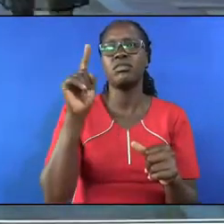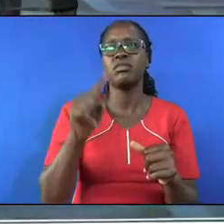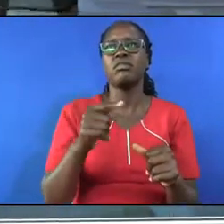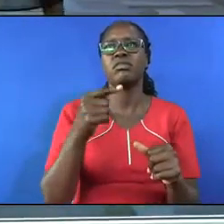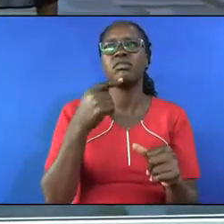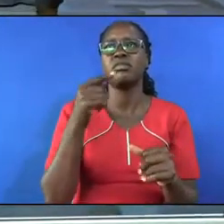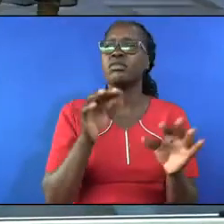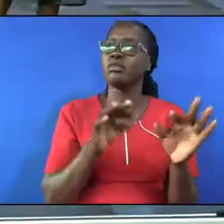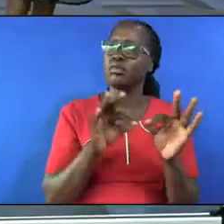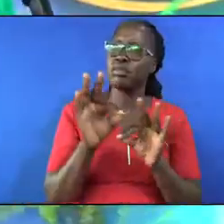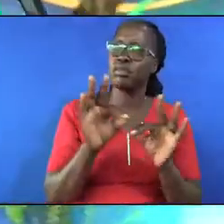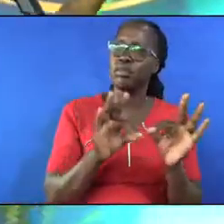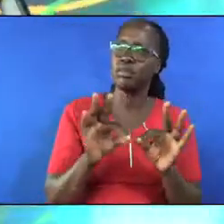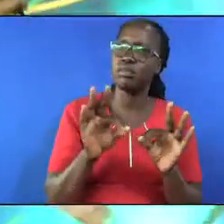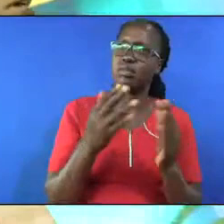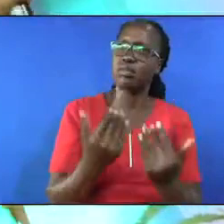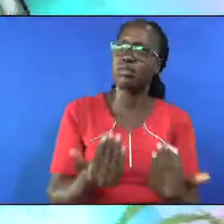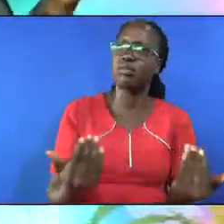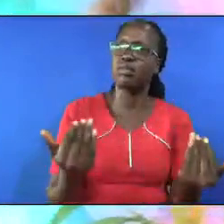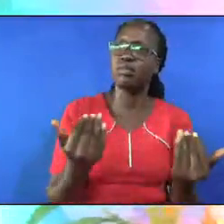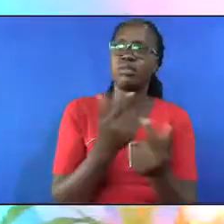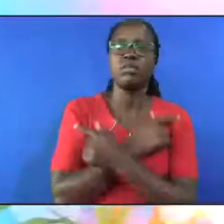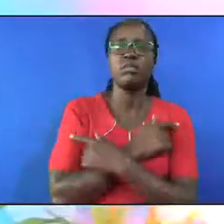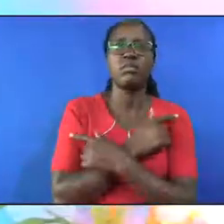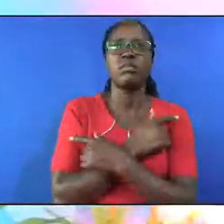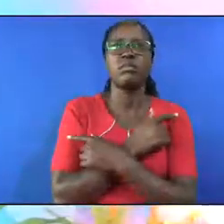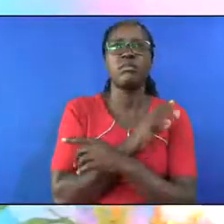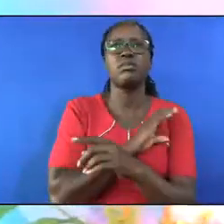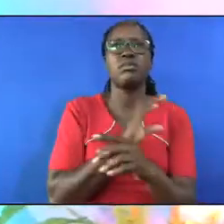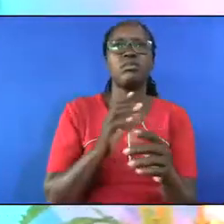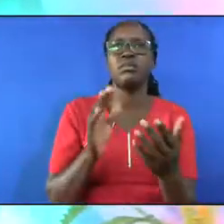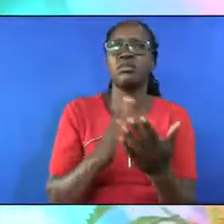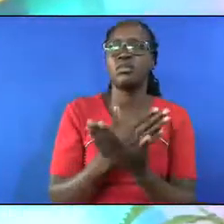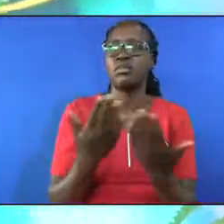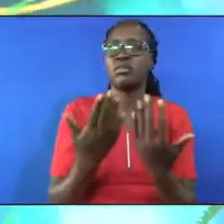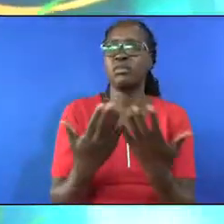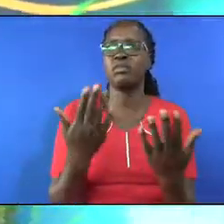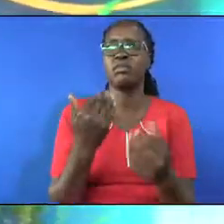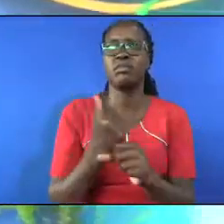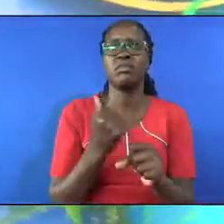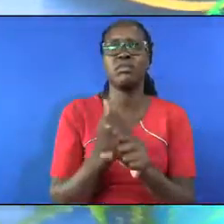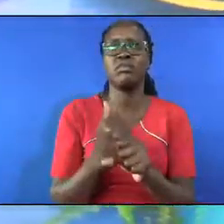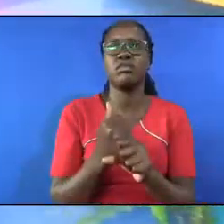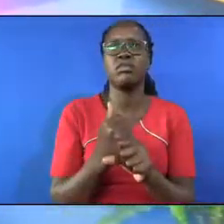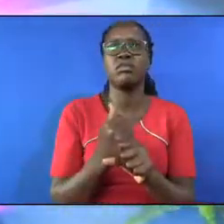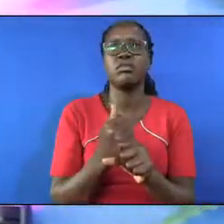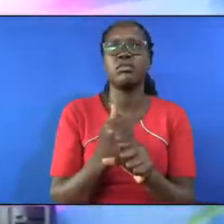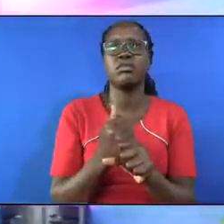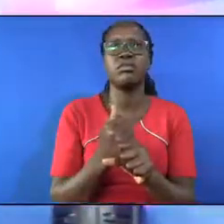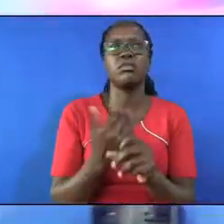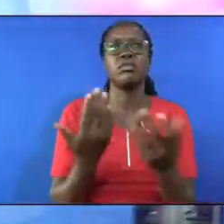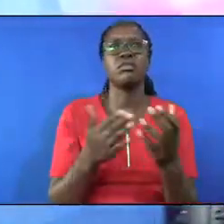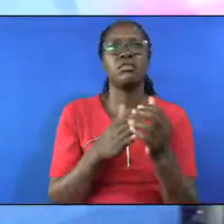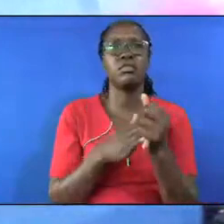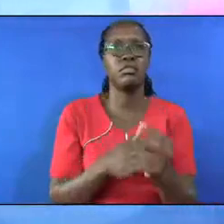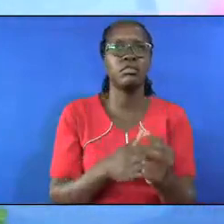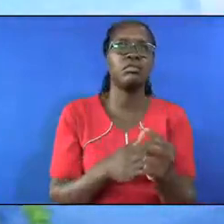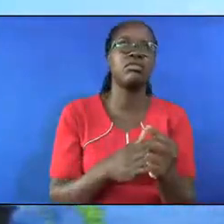that you can explain to the child the love of Christ. But there are some things you can do. Read books like Child Guidance.